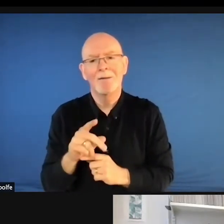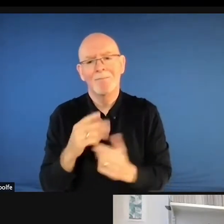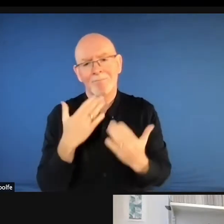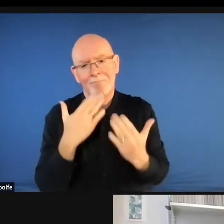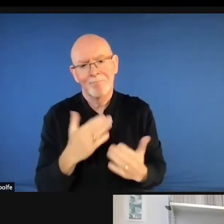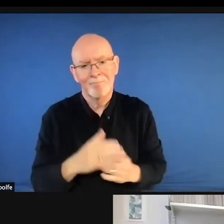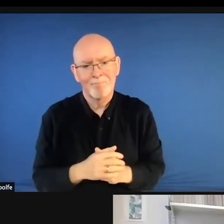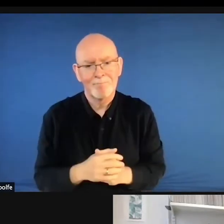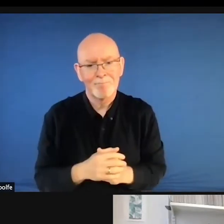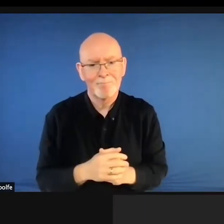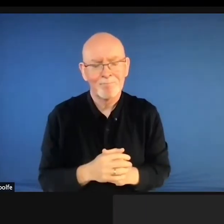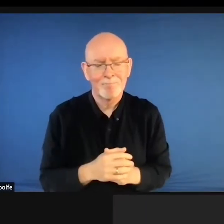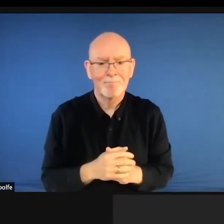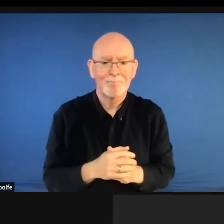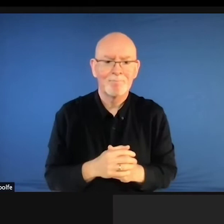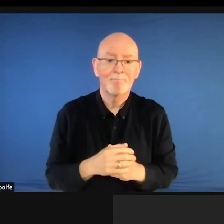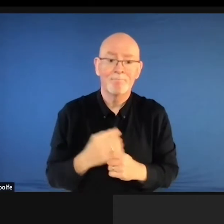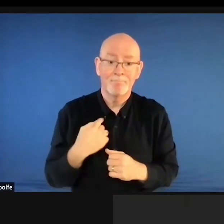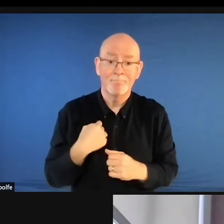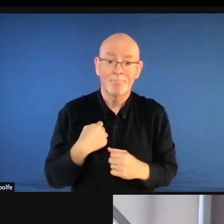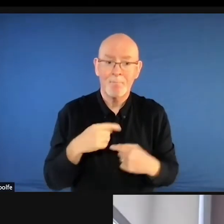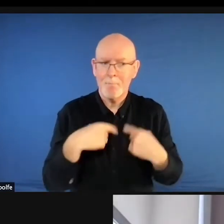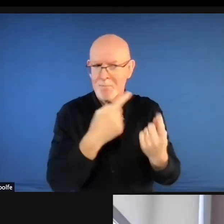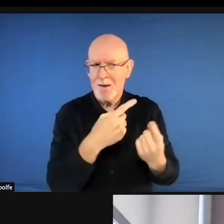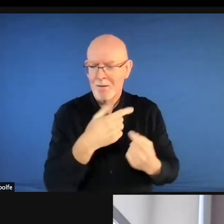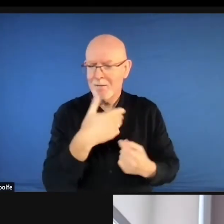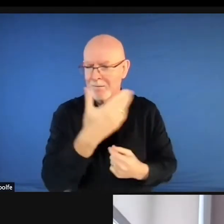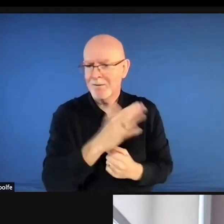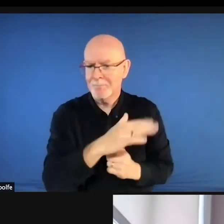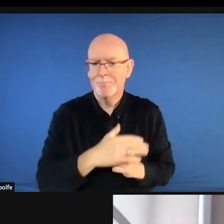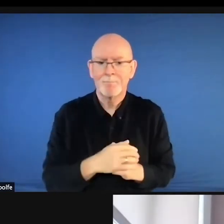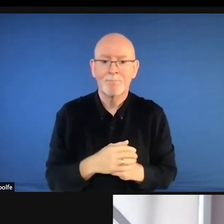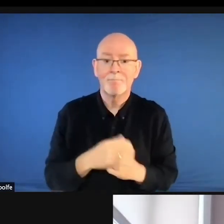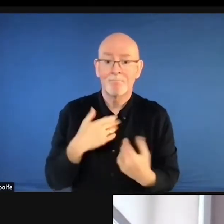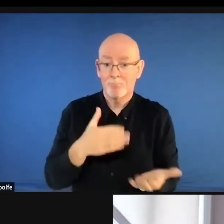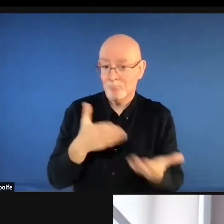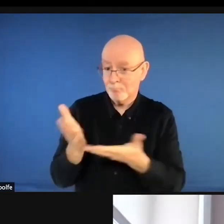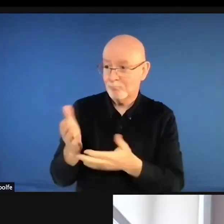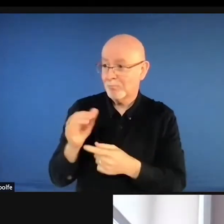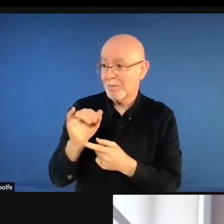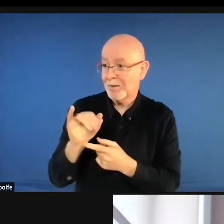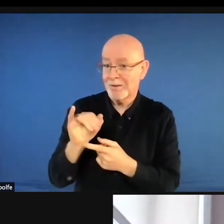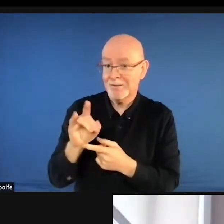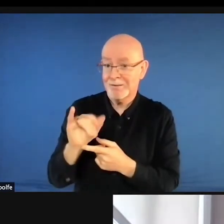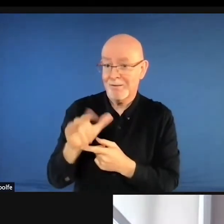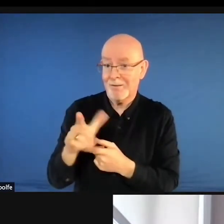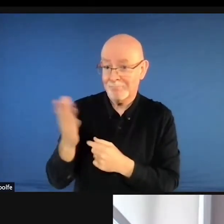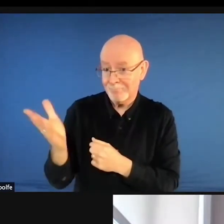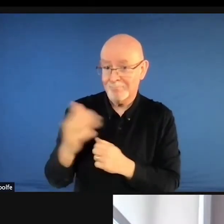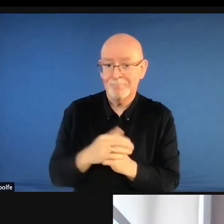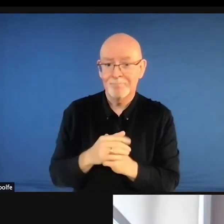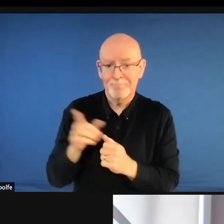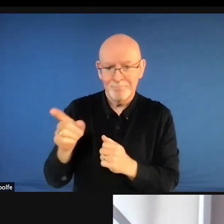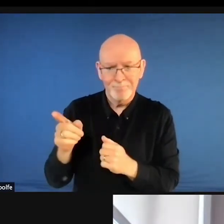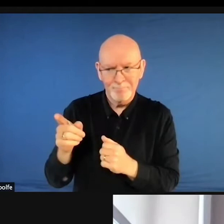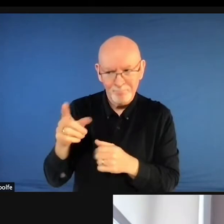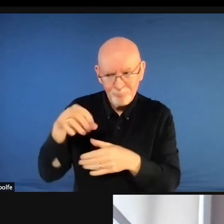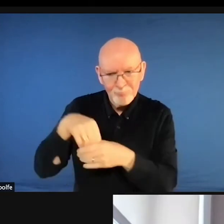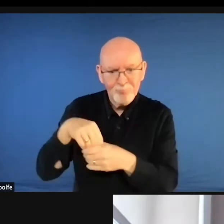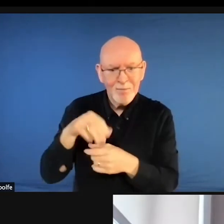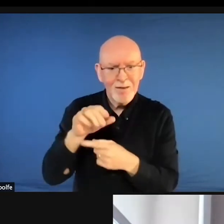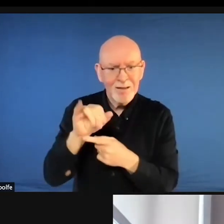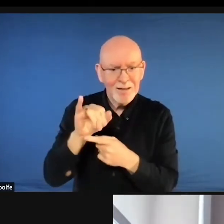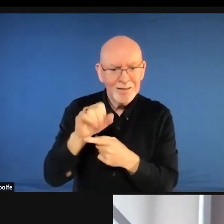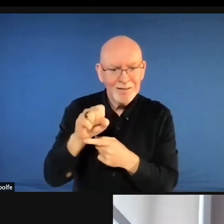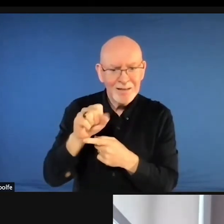Idil. You've been on the IASFM Executive Committee in different roles since 2016,